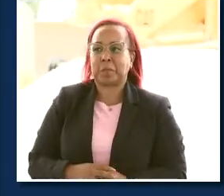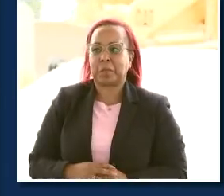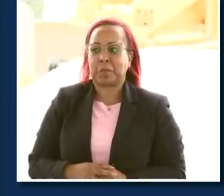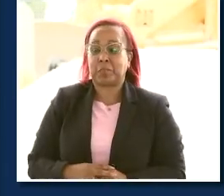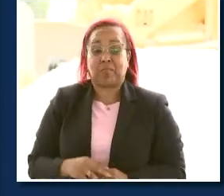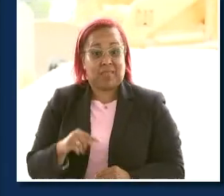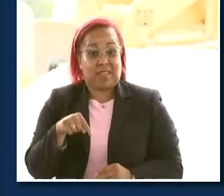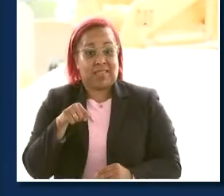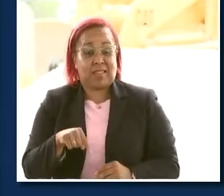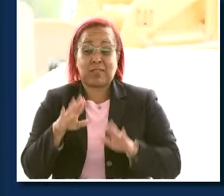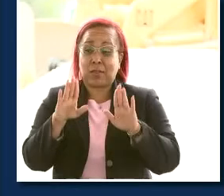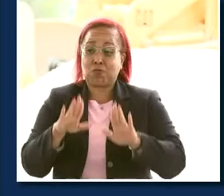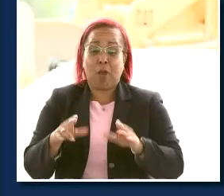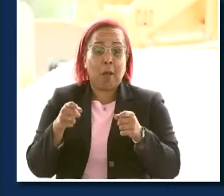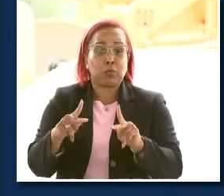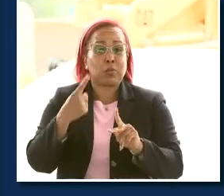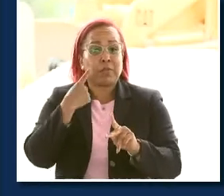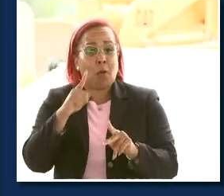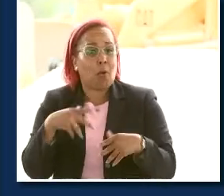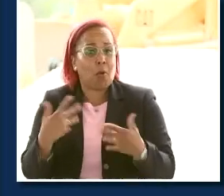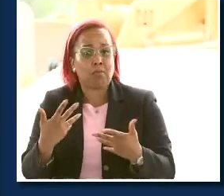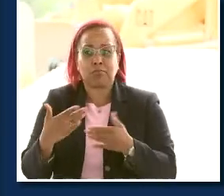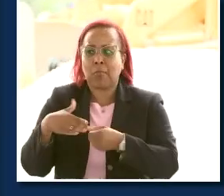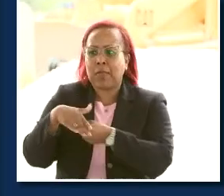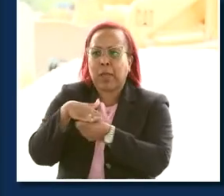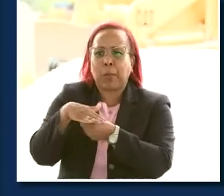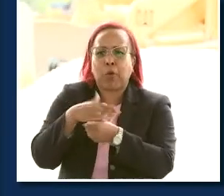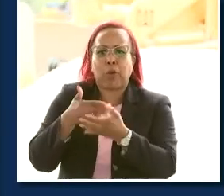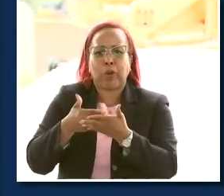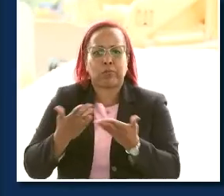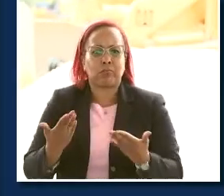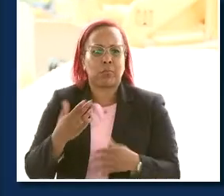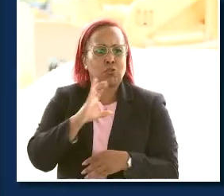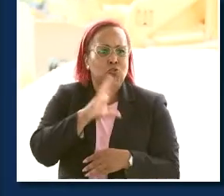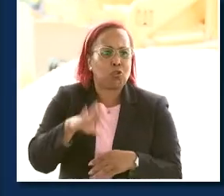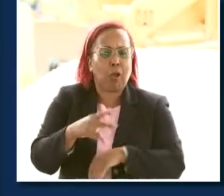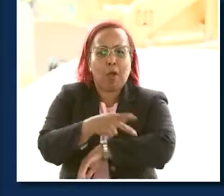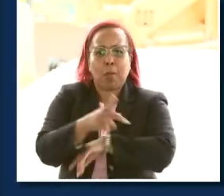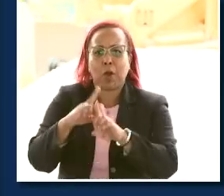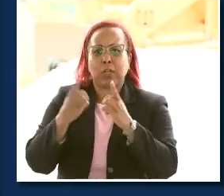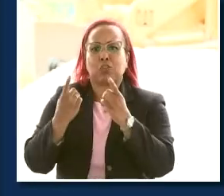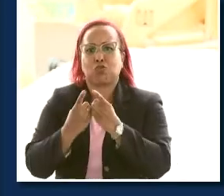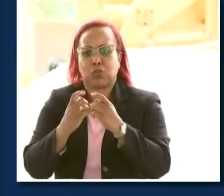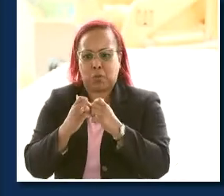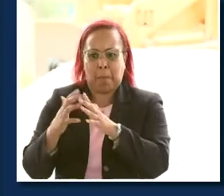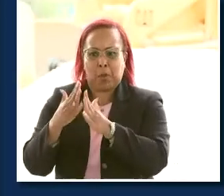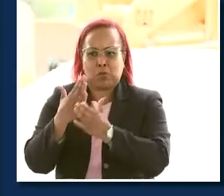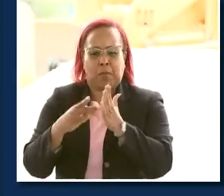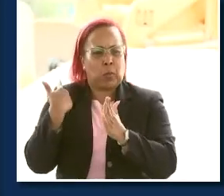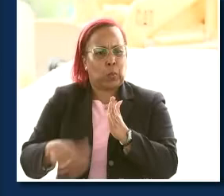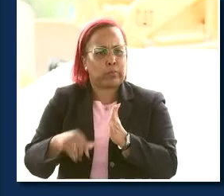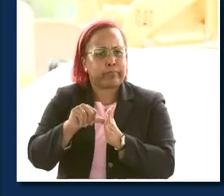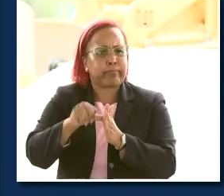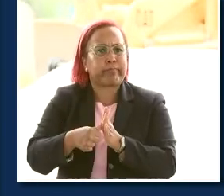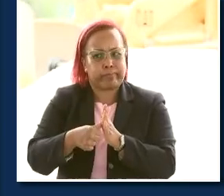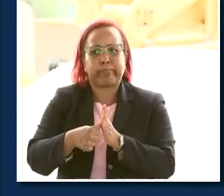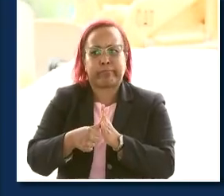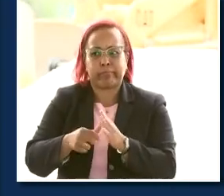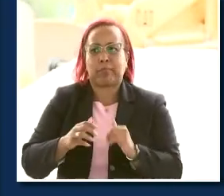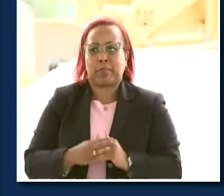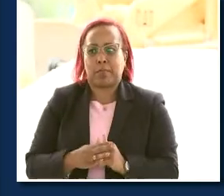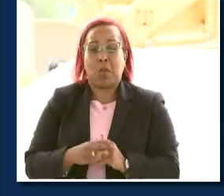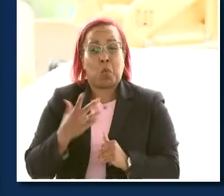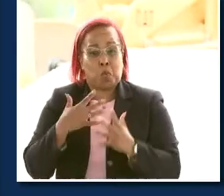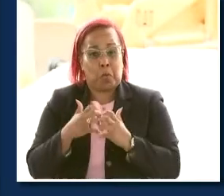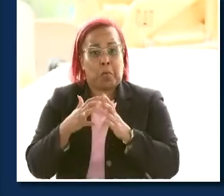This is a great opportunity for the neighborhood and for the Chicago Park District to build something iconic, and we're all going to try to build it